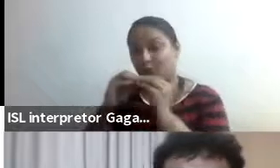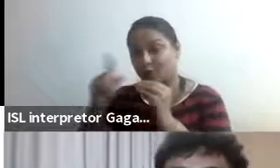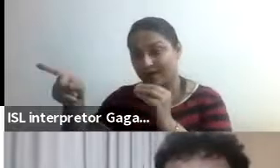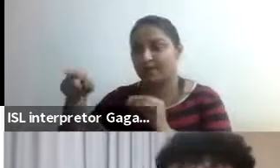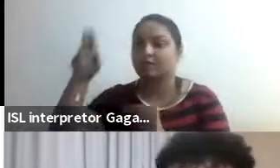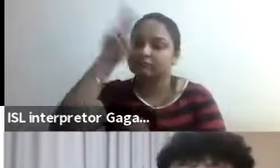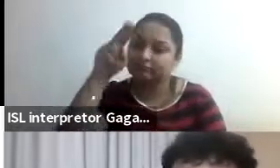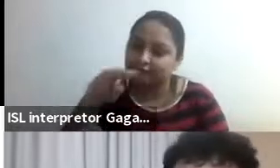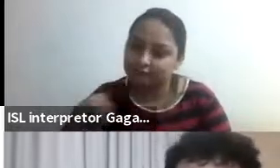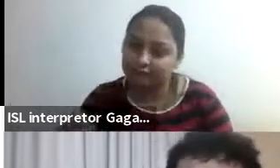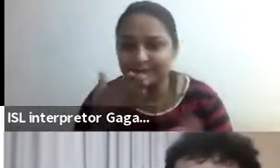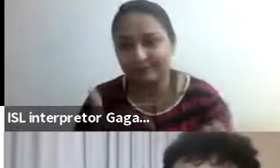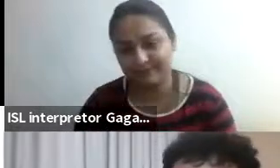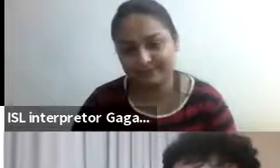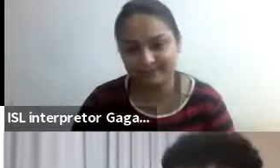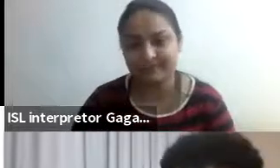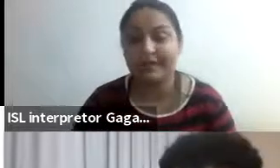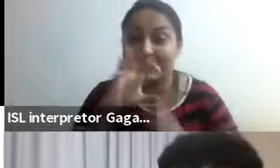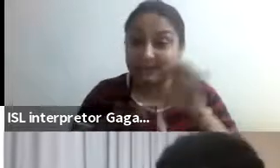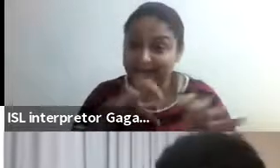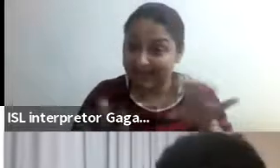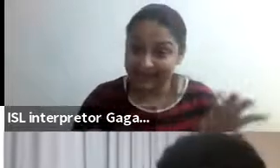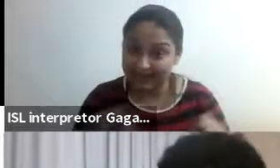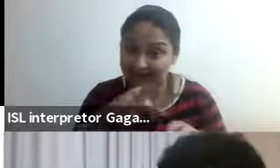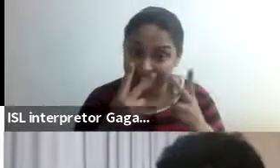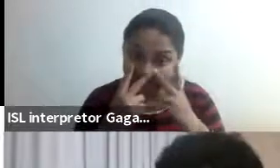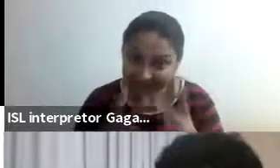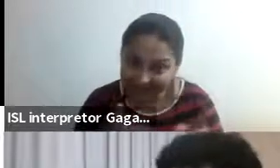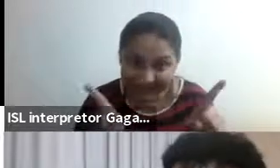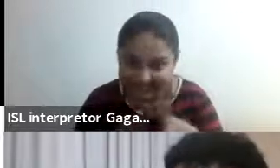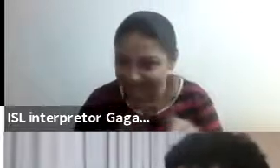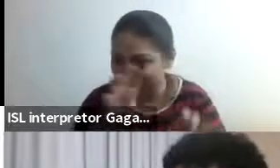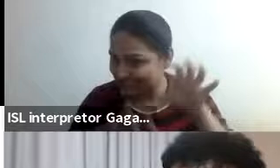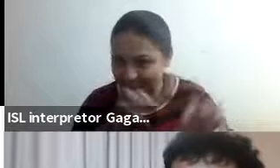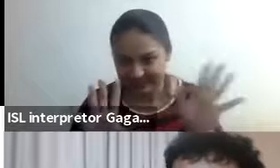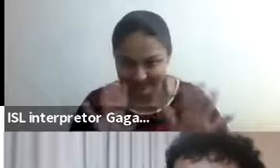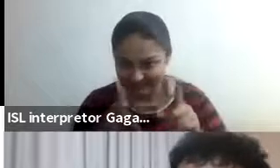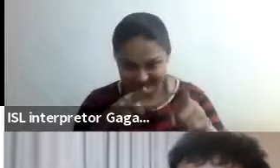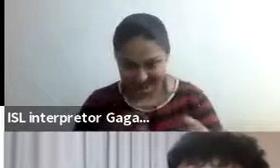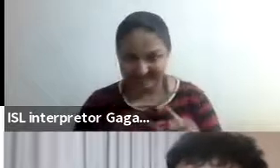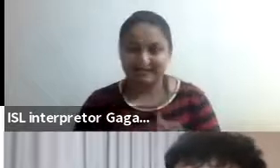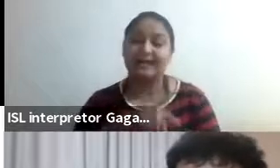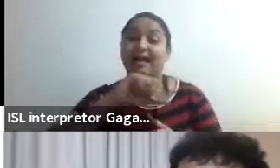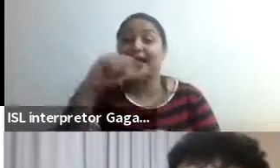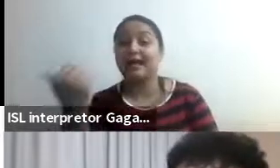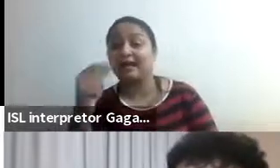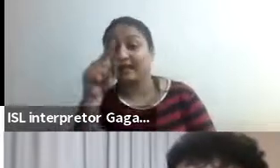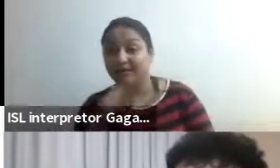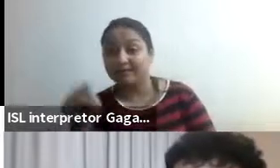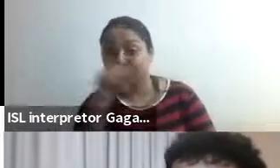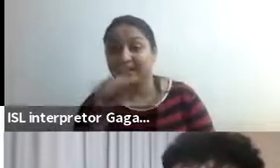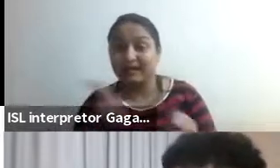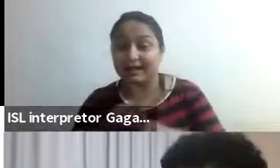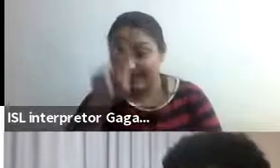this is possibly a reason why the tiger doesn't quite look like a tiger. But at the same time, other animals that she draws, like the